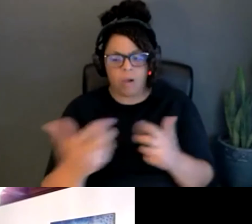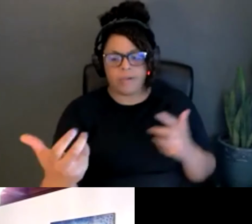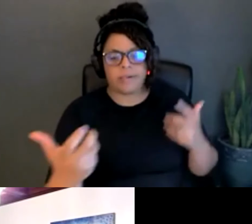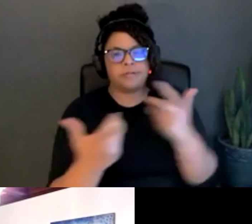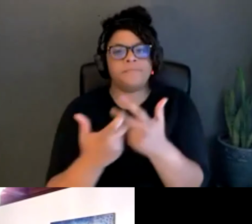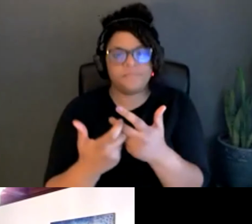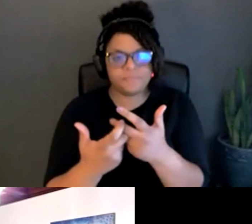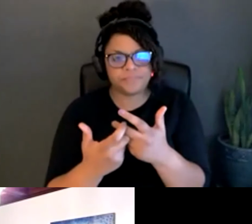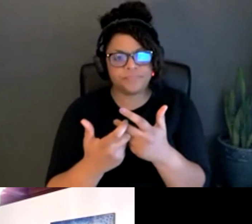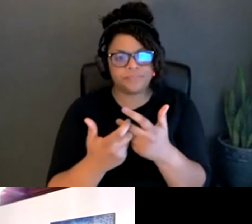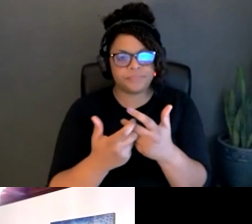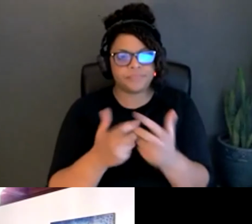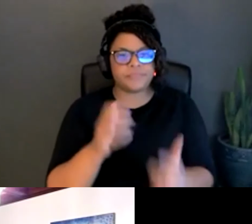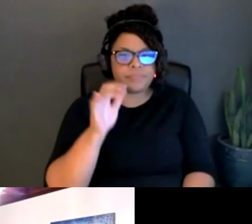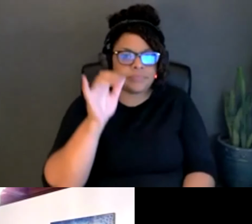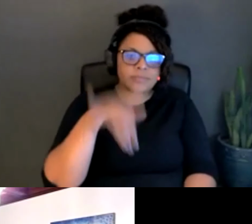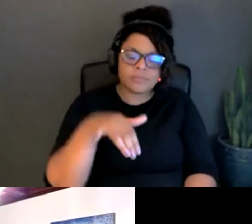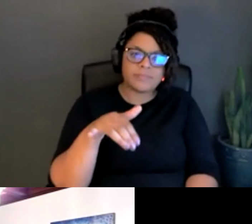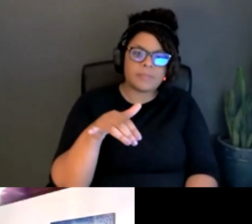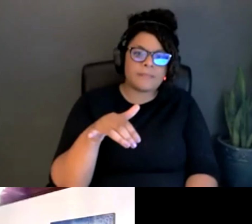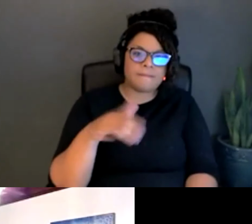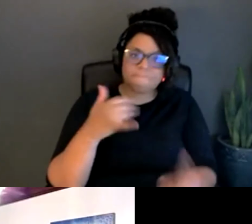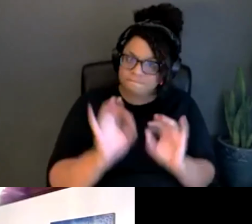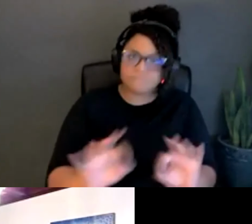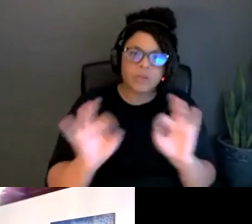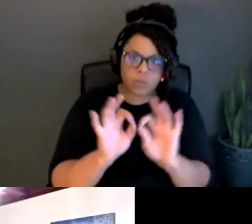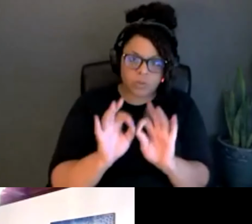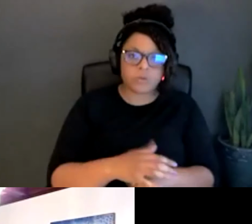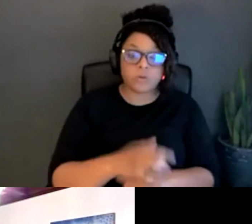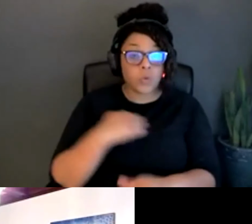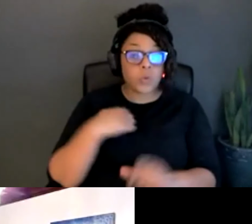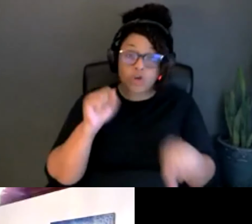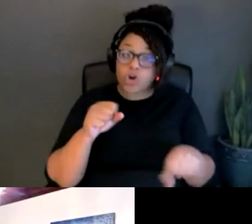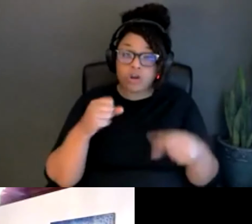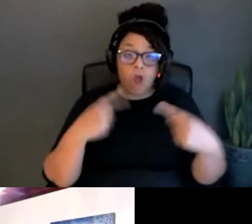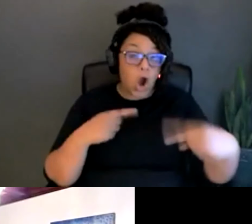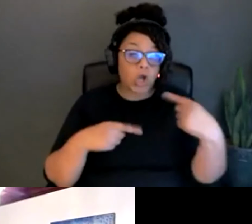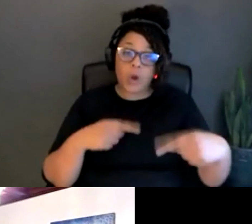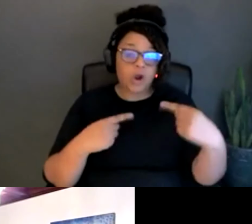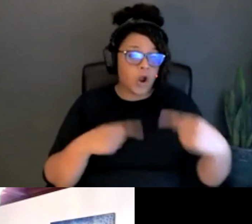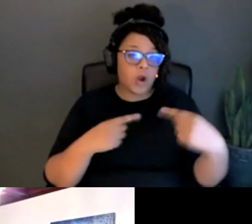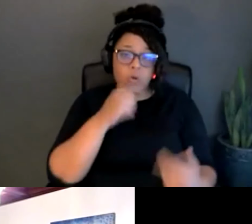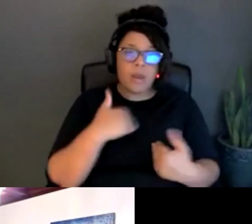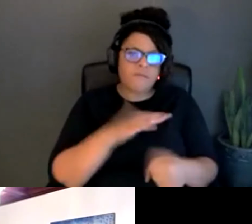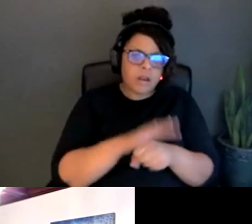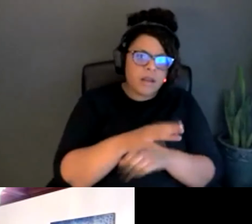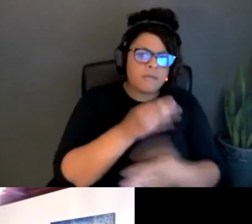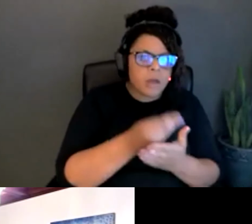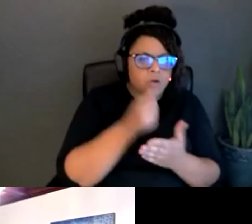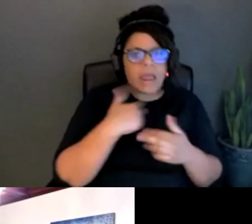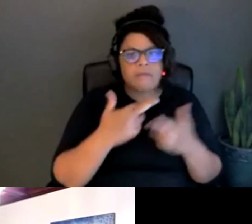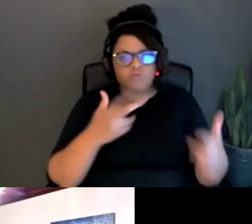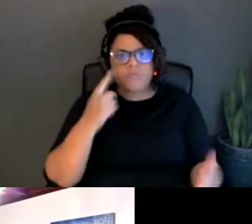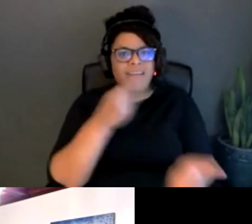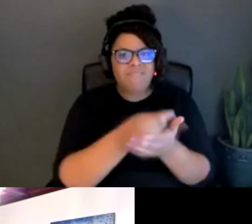cannot be underscored as something important, because I think we can argue all the time that we don't have the resources in terms of